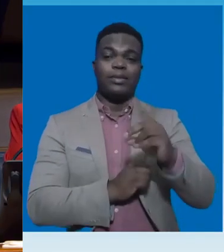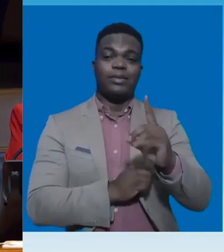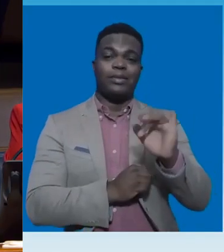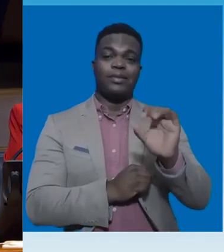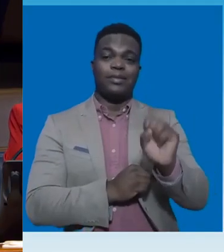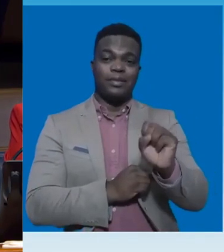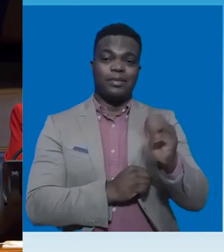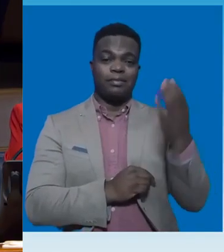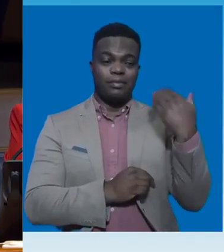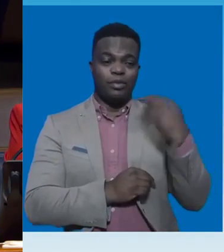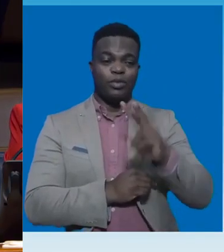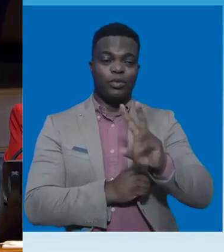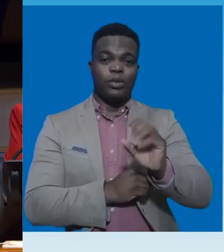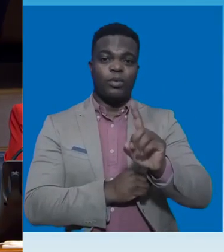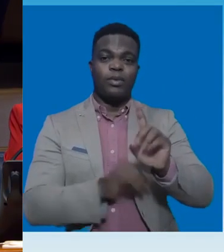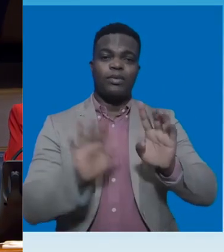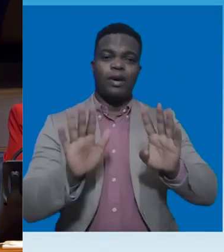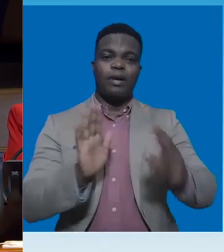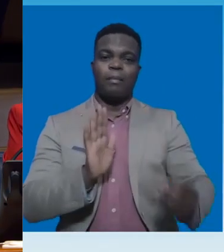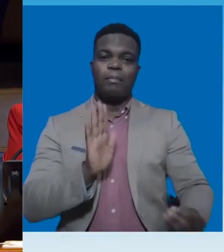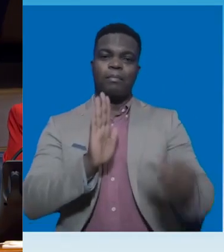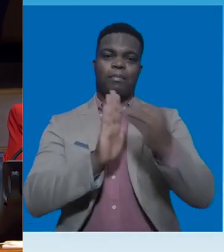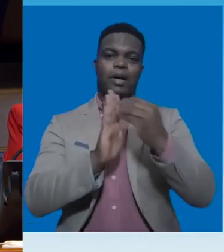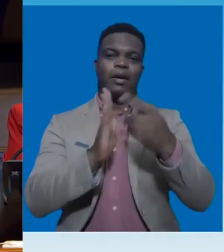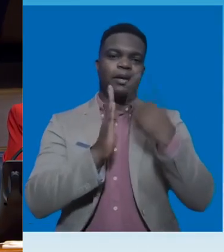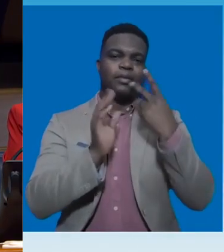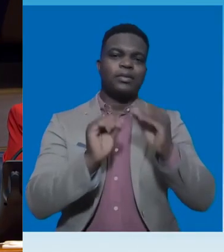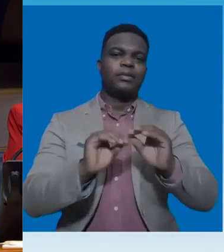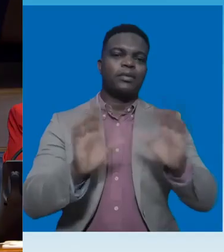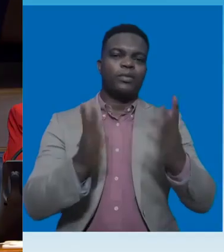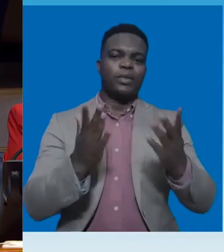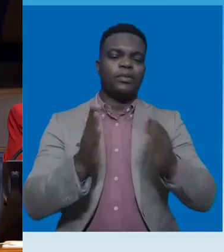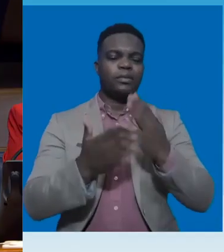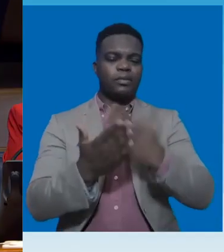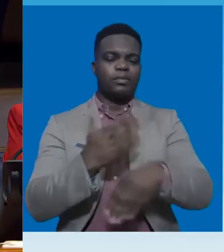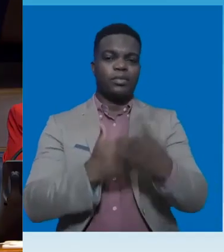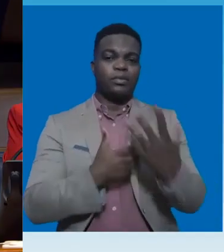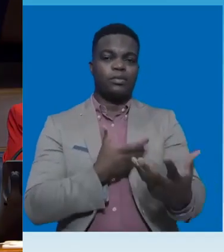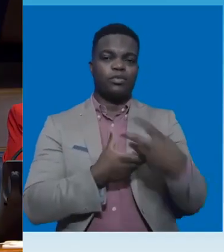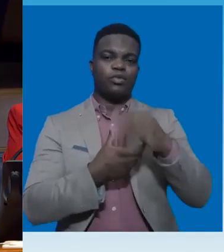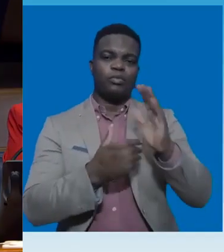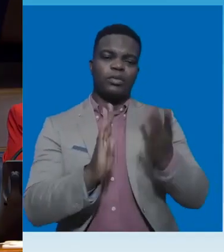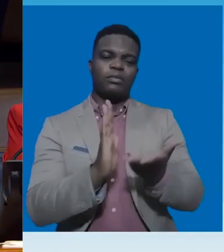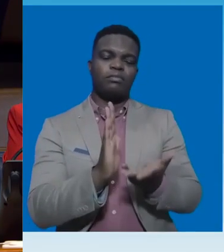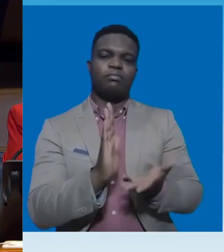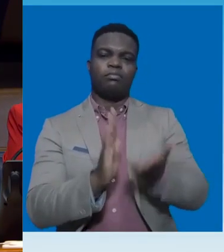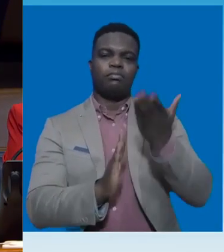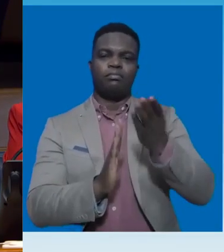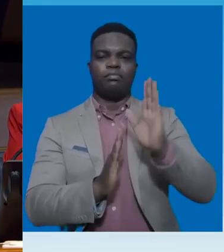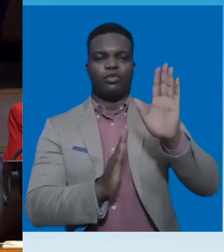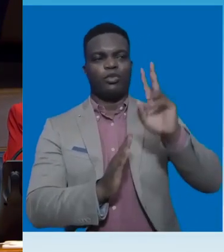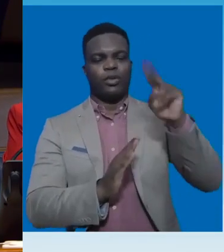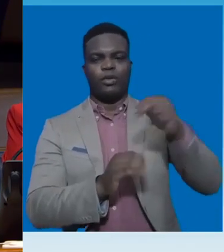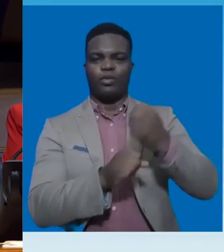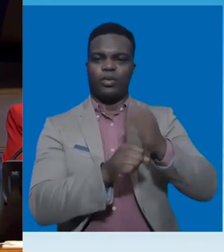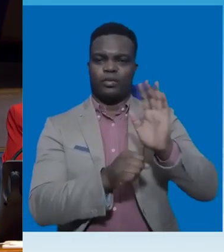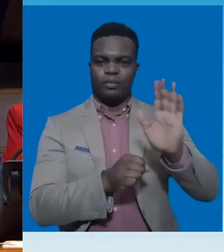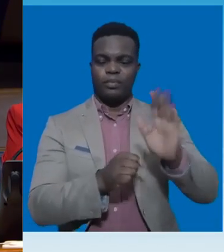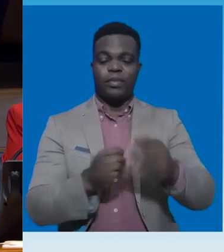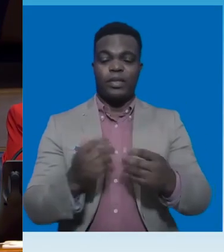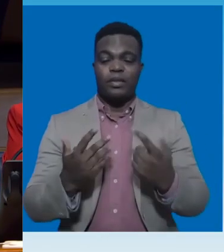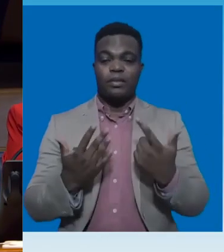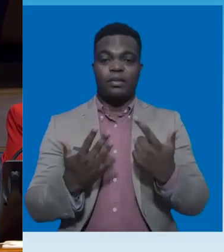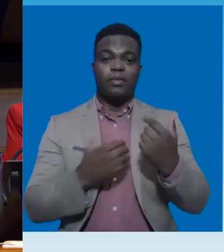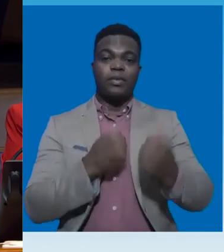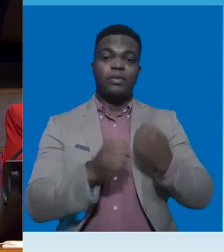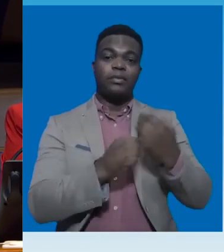pillars of the UN's work. 7 years later, the impact of the strategy is evident. An inclusive United Nations